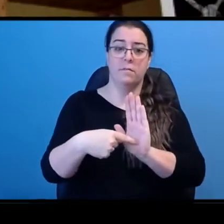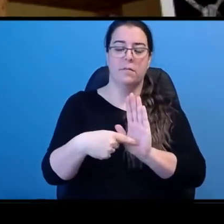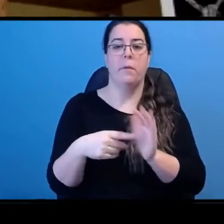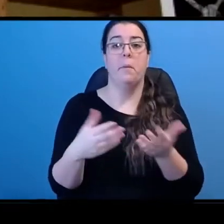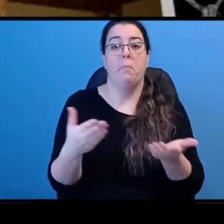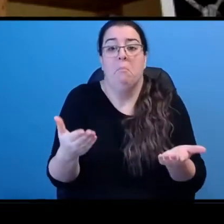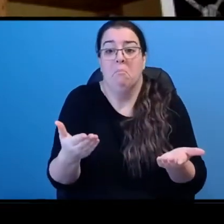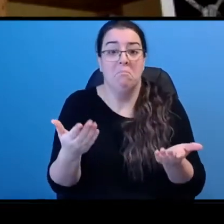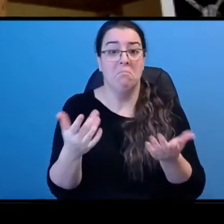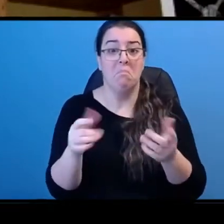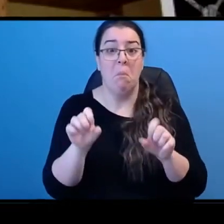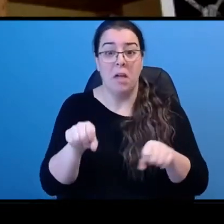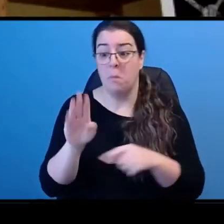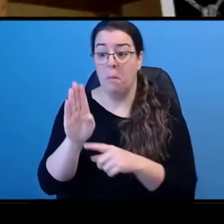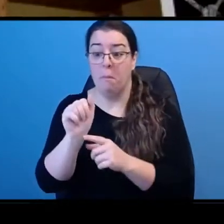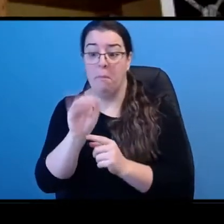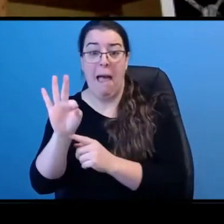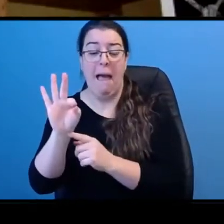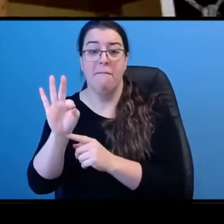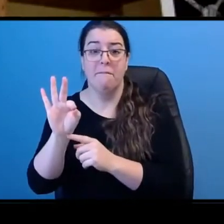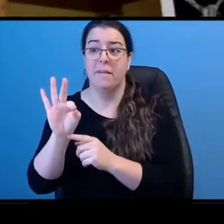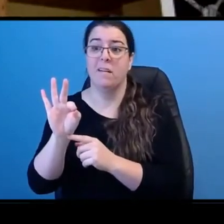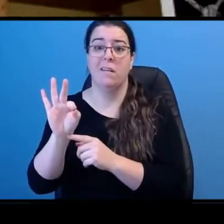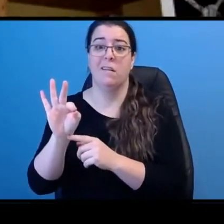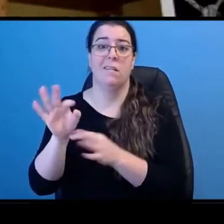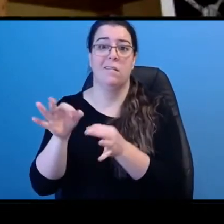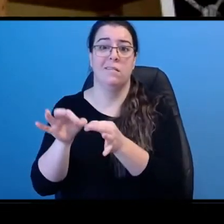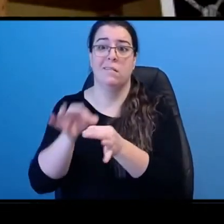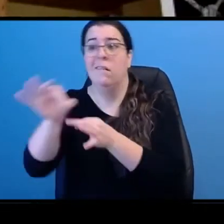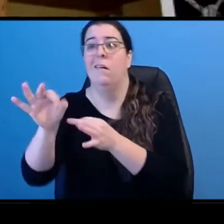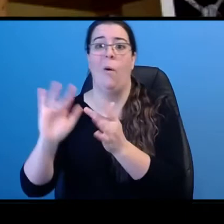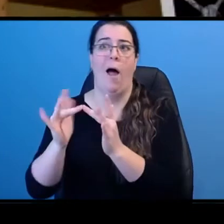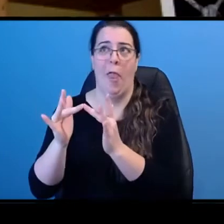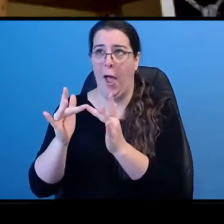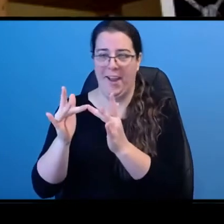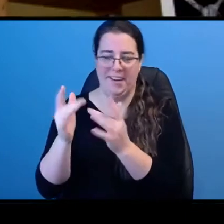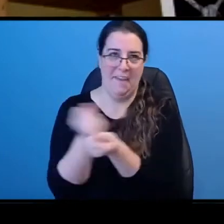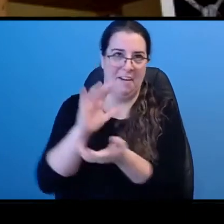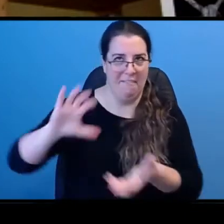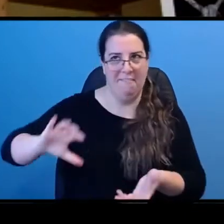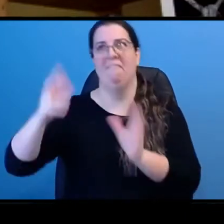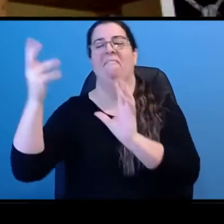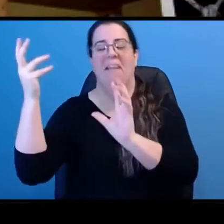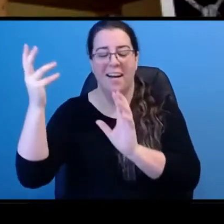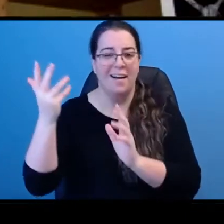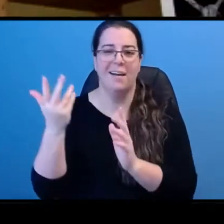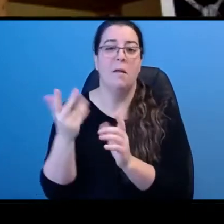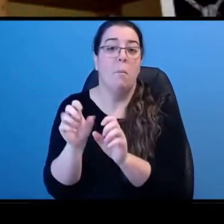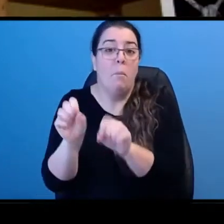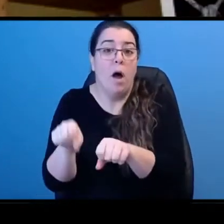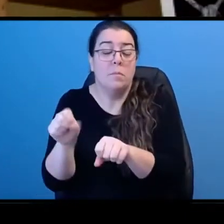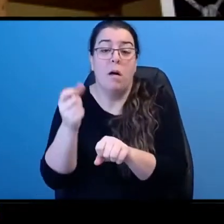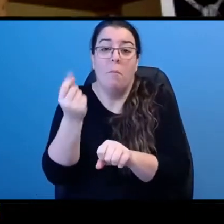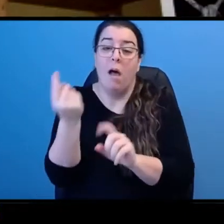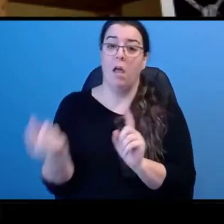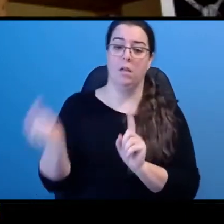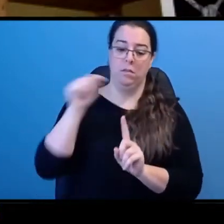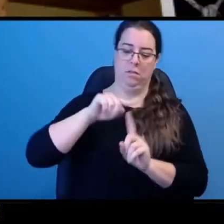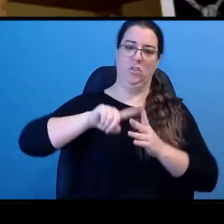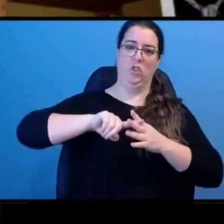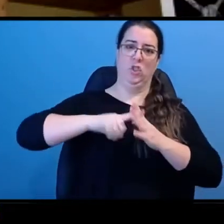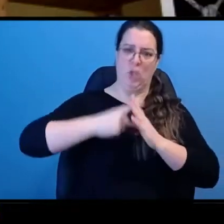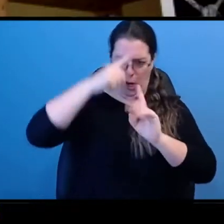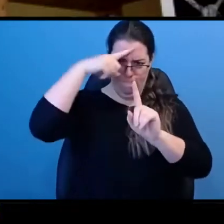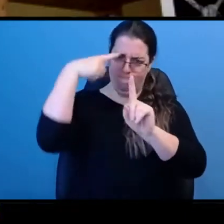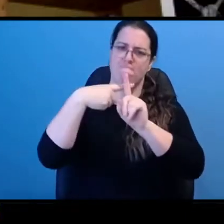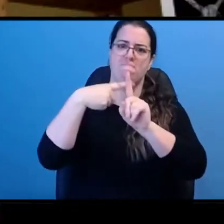another pandemic and BAAFF gets moved online and the whole thing has to change. But going into it with that positive, you know, this is where I'm